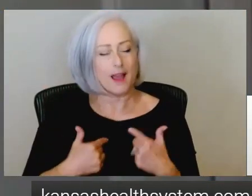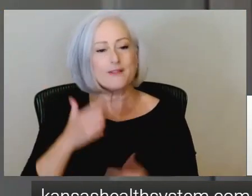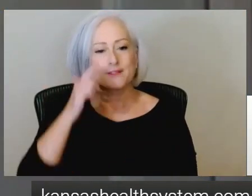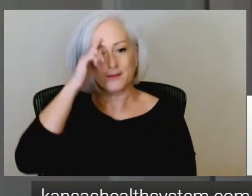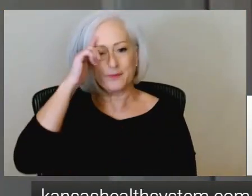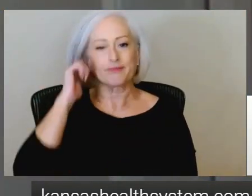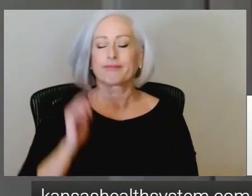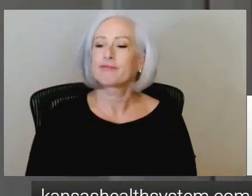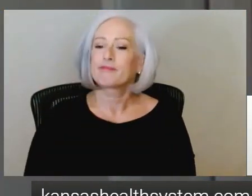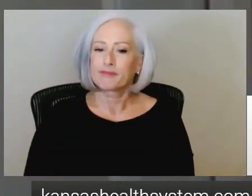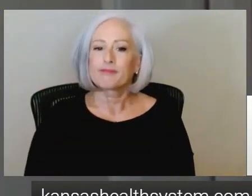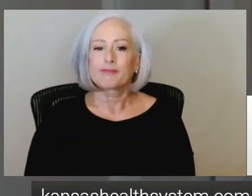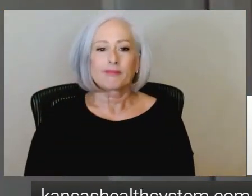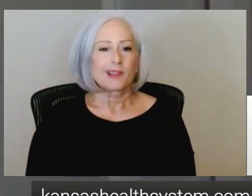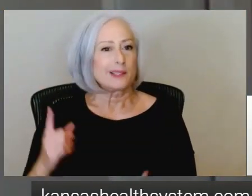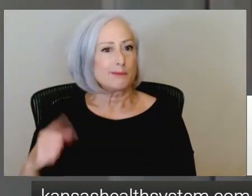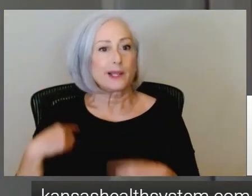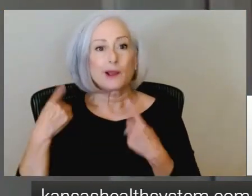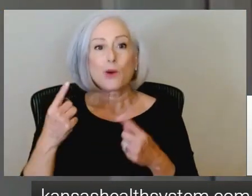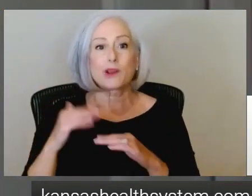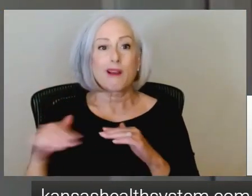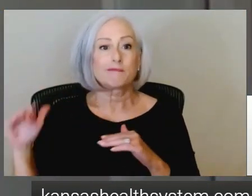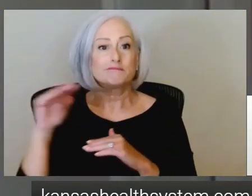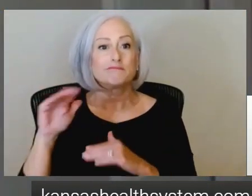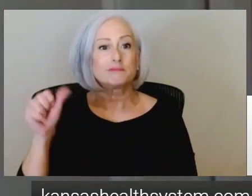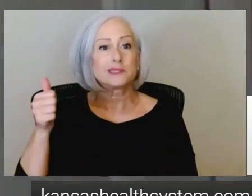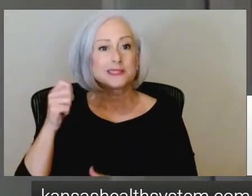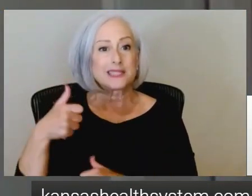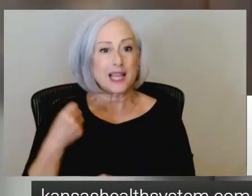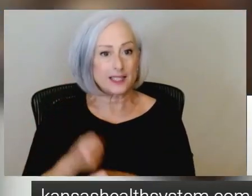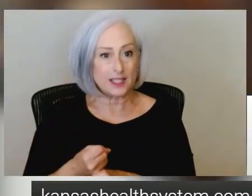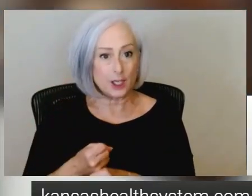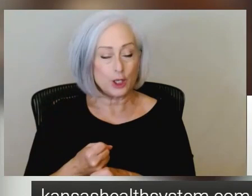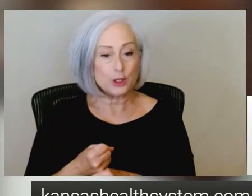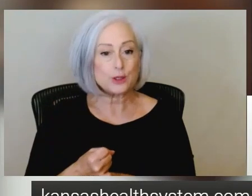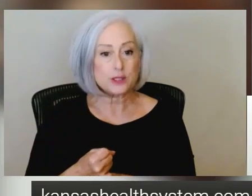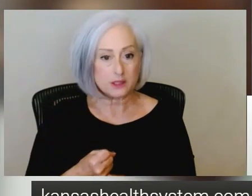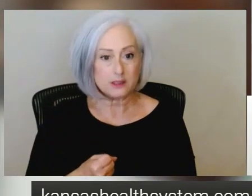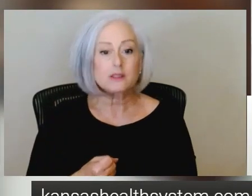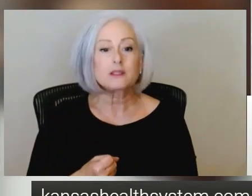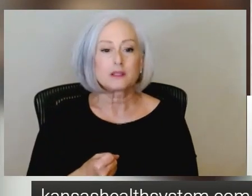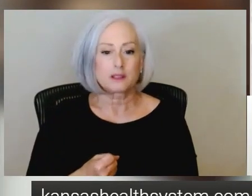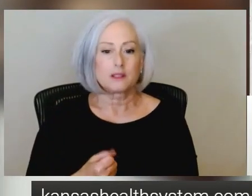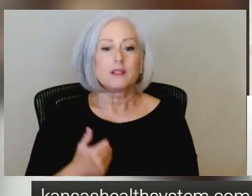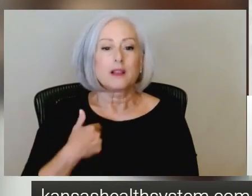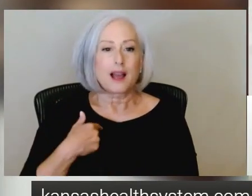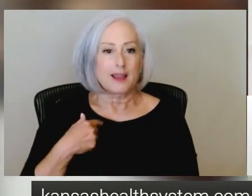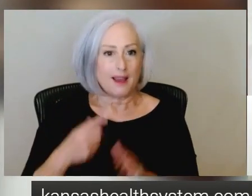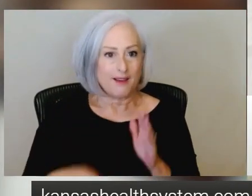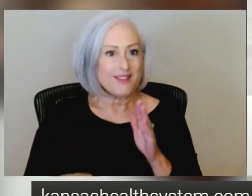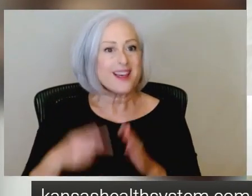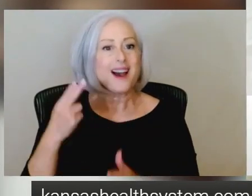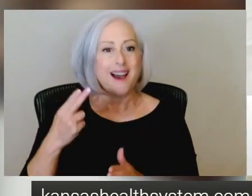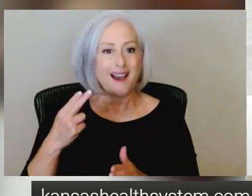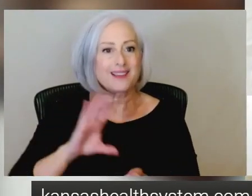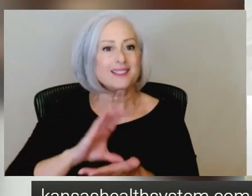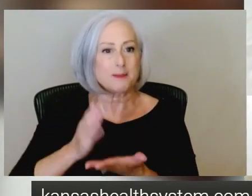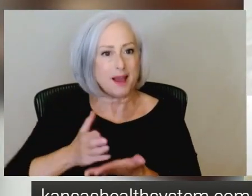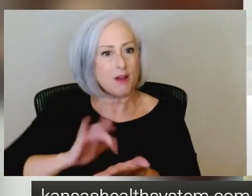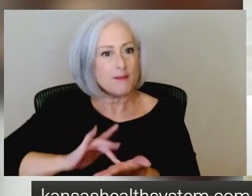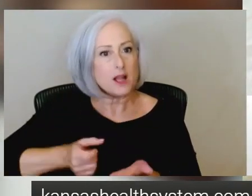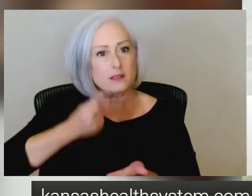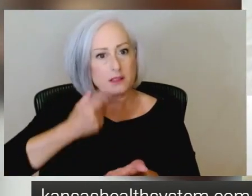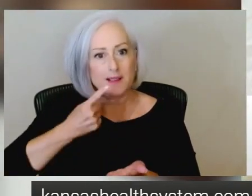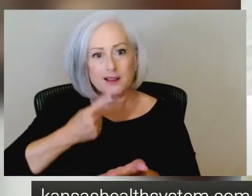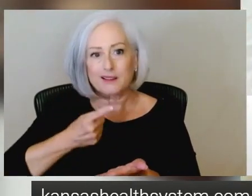going on 10 plus years, and I'm on the highest dose medication that they can give me. It's kind